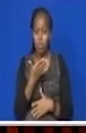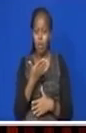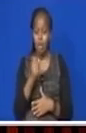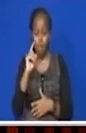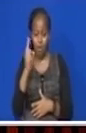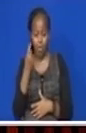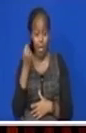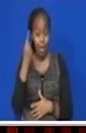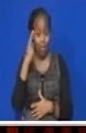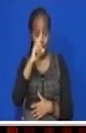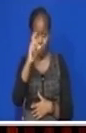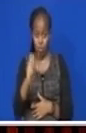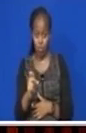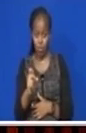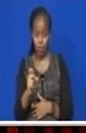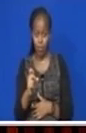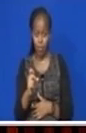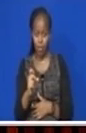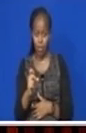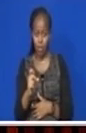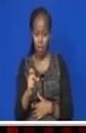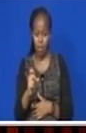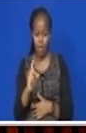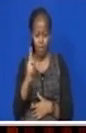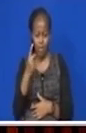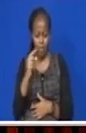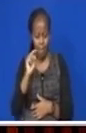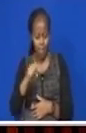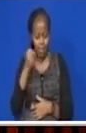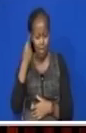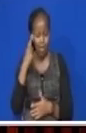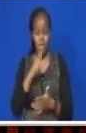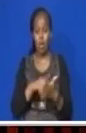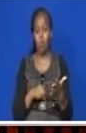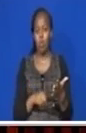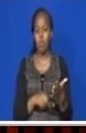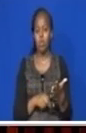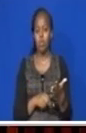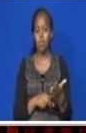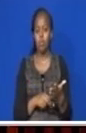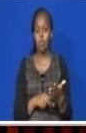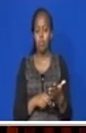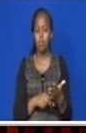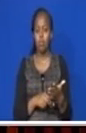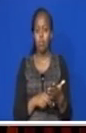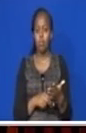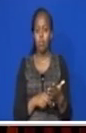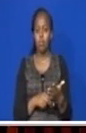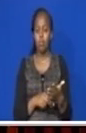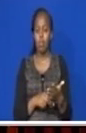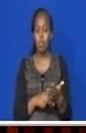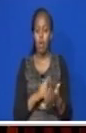question. What does the examiner want you to know? Okay, the person who is testing you, what is the